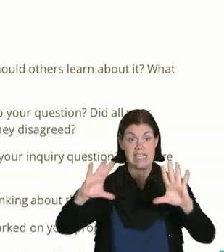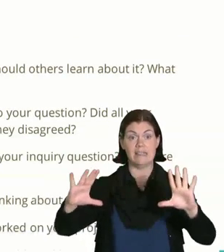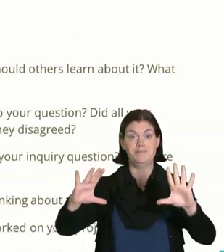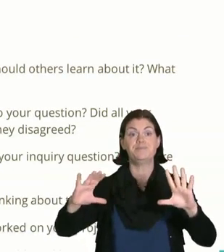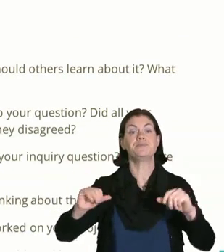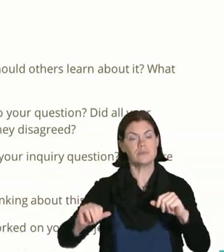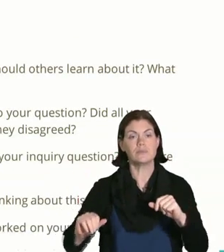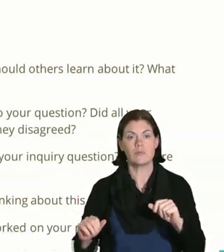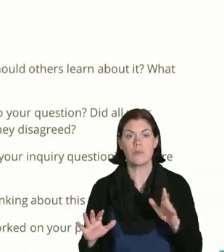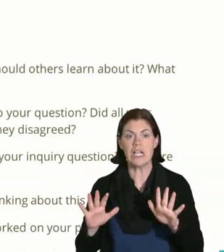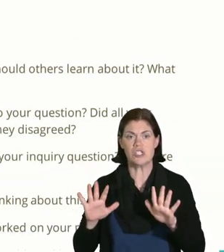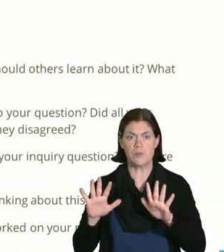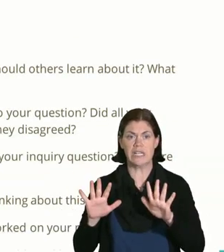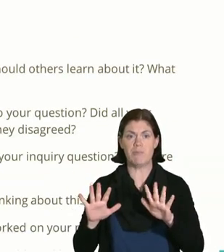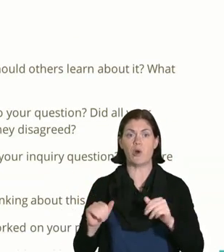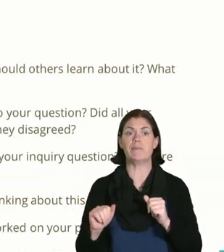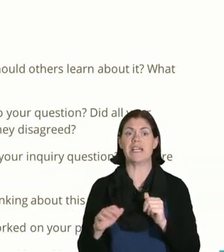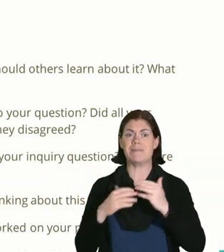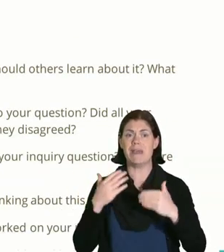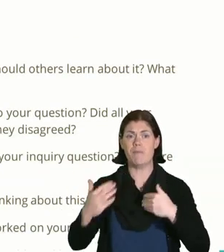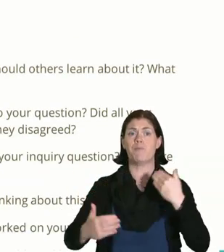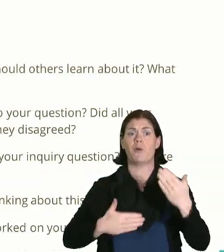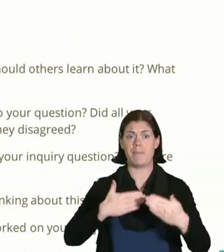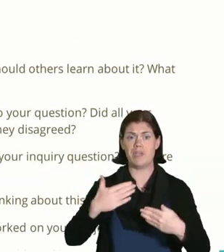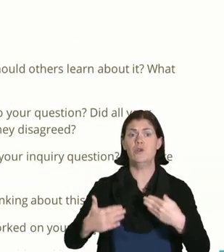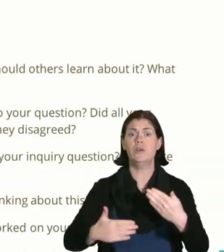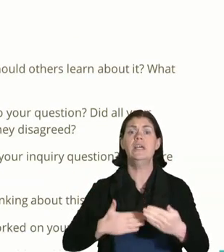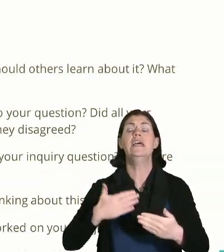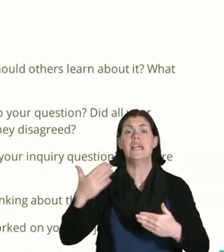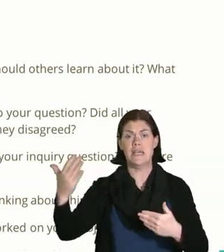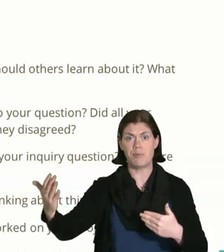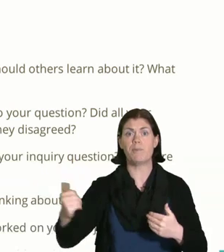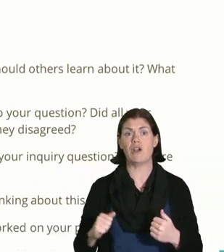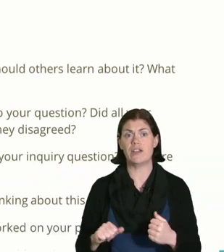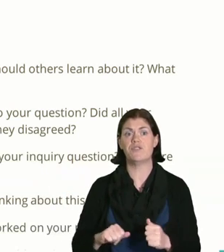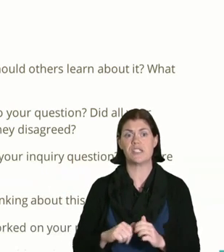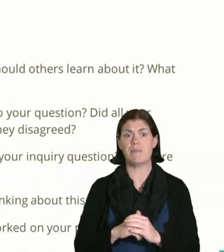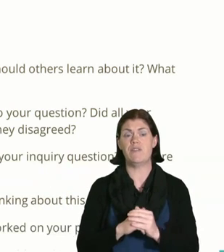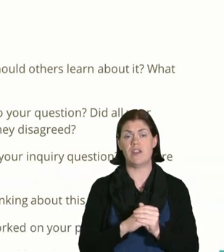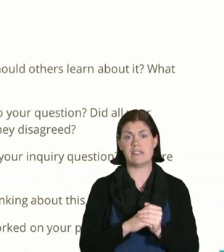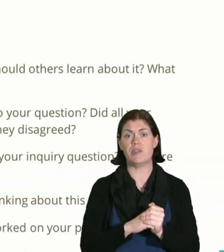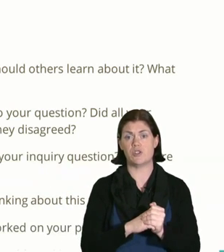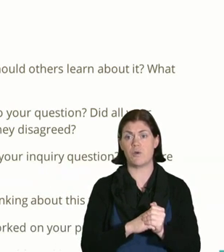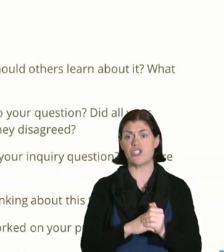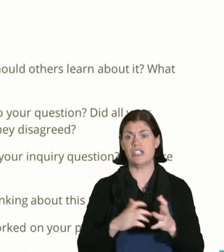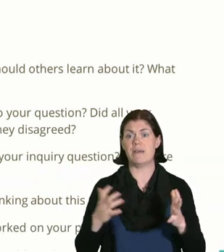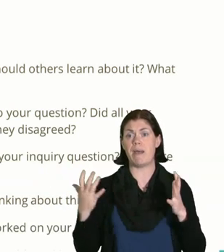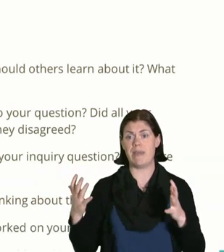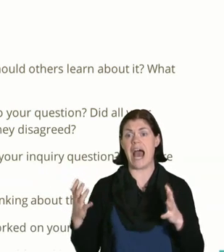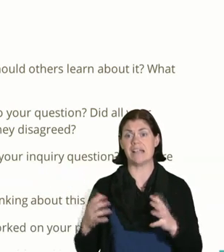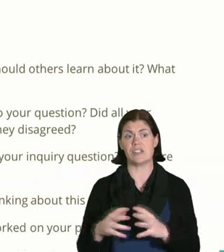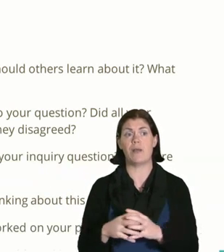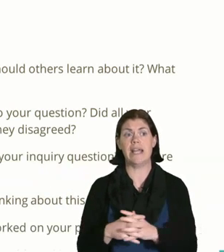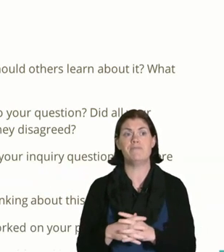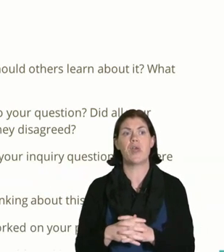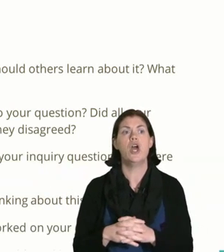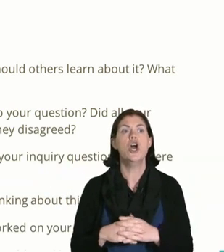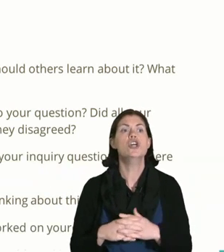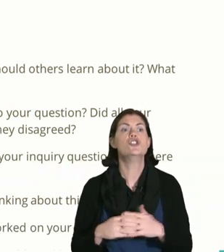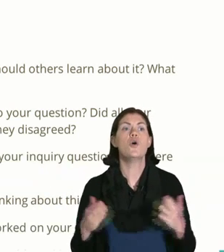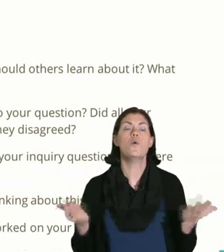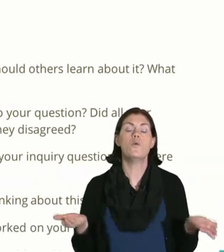to see them is really important because it may prep you in preparing for some of those questions that might be asked,